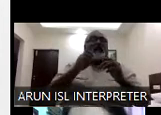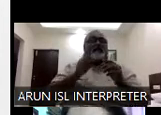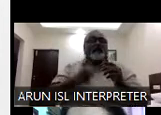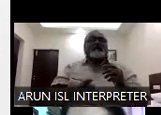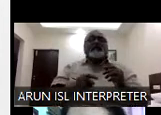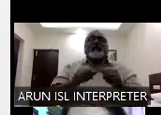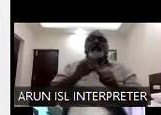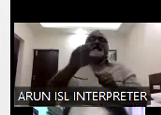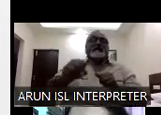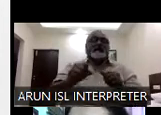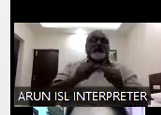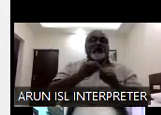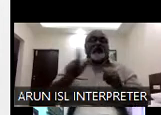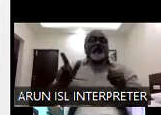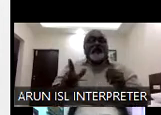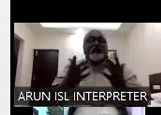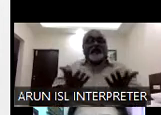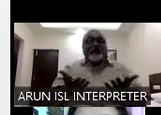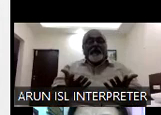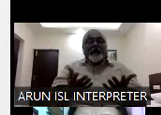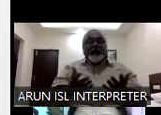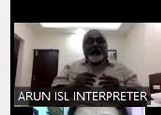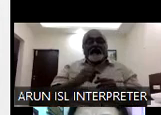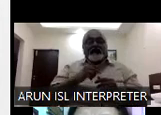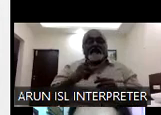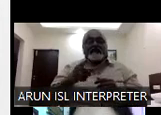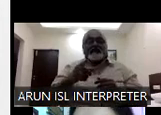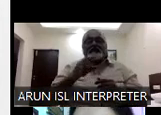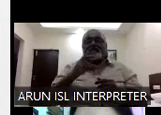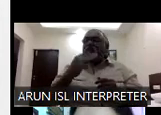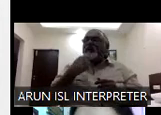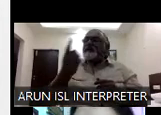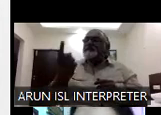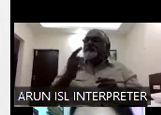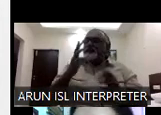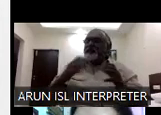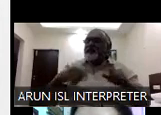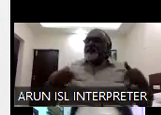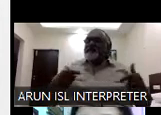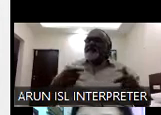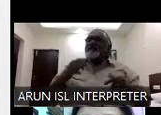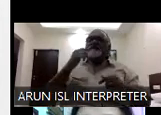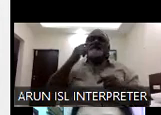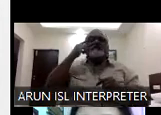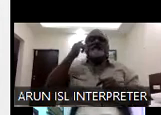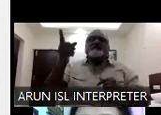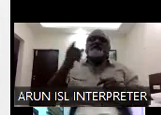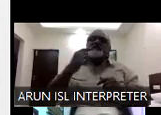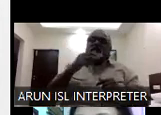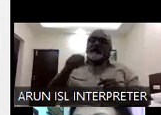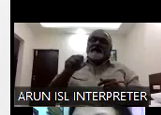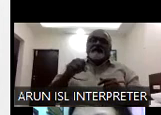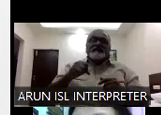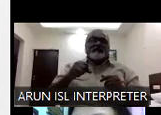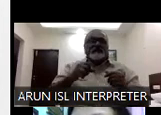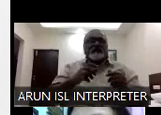saw, yes, ma'am, aapko wheelchair chahiye kya? And I said, I was very curious to know. So they said, ma'am,